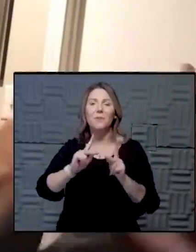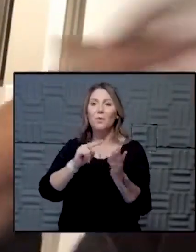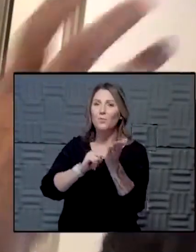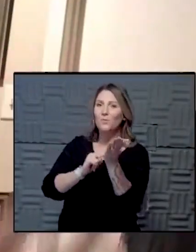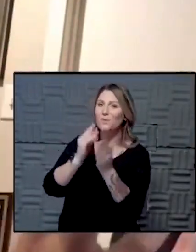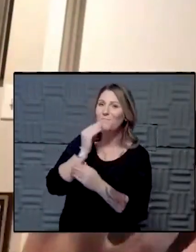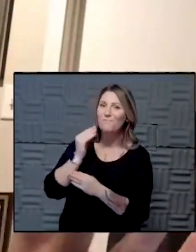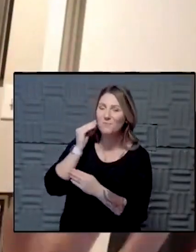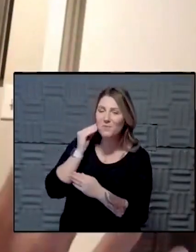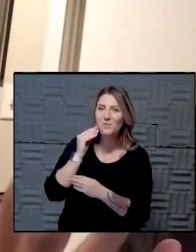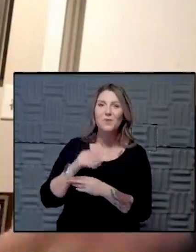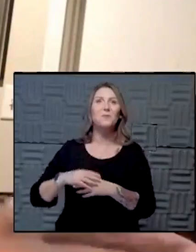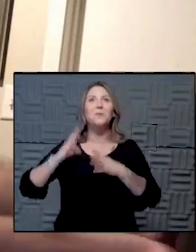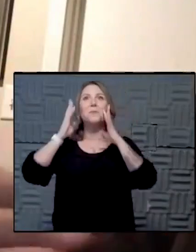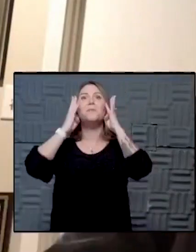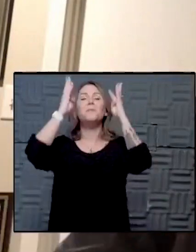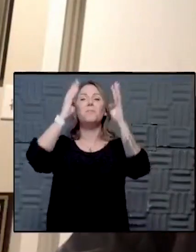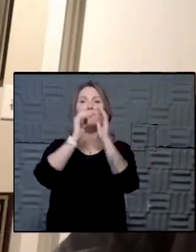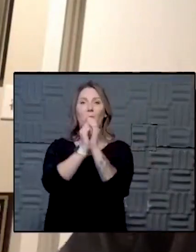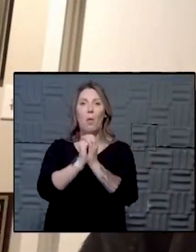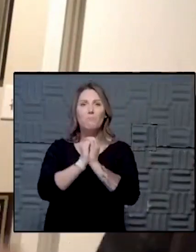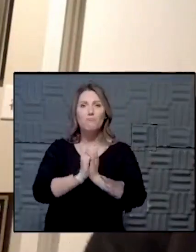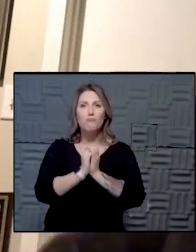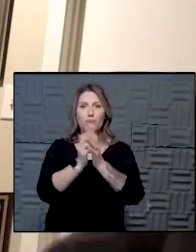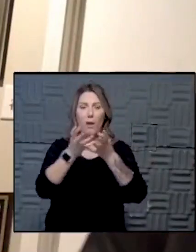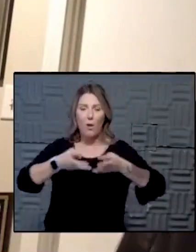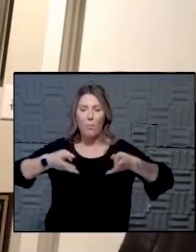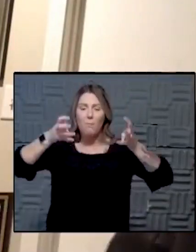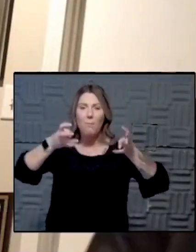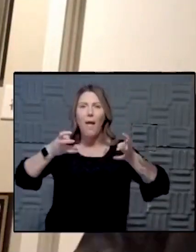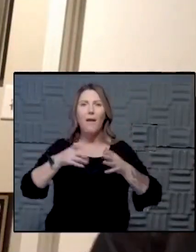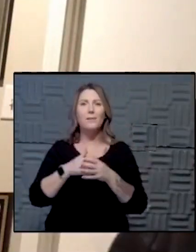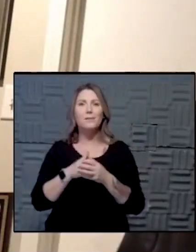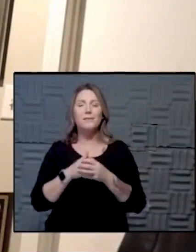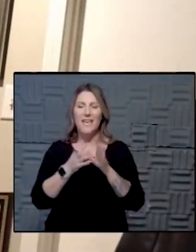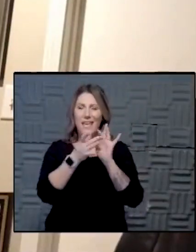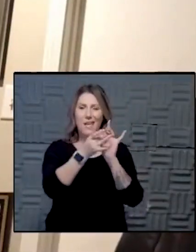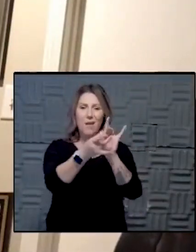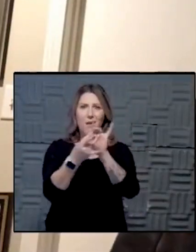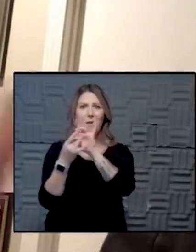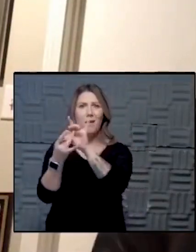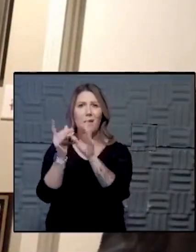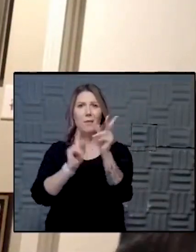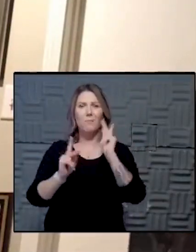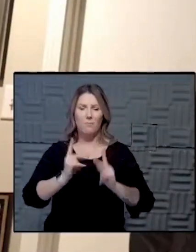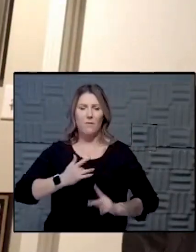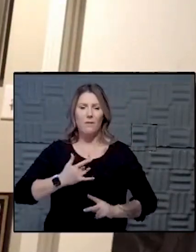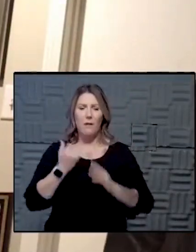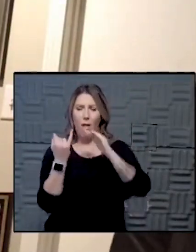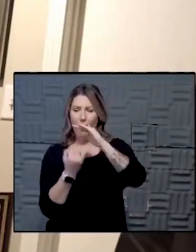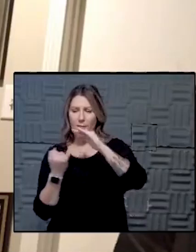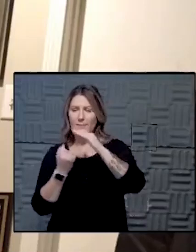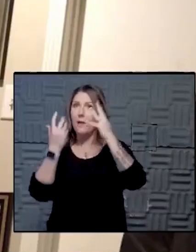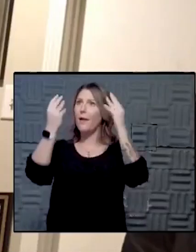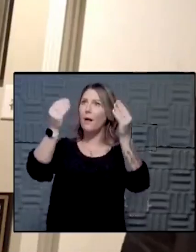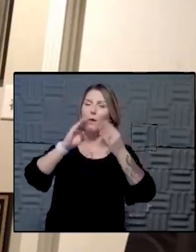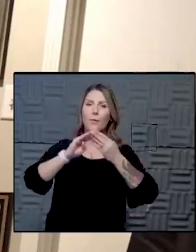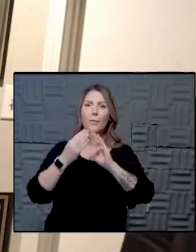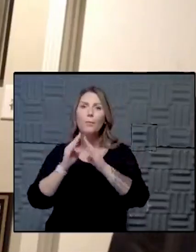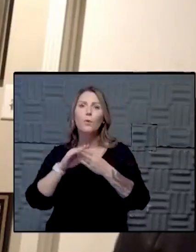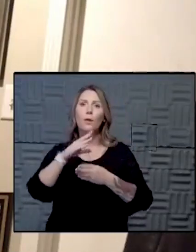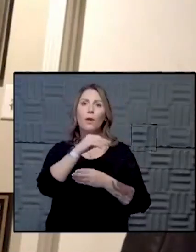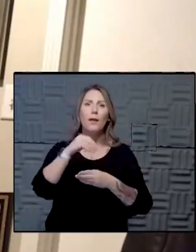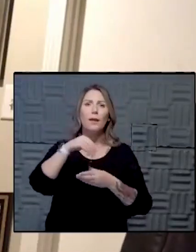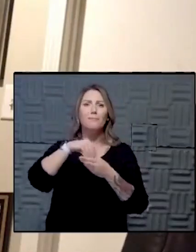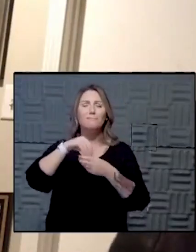with these prayer baskets to connect people who are isolated in our community and within the